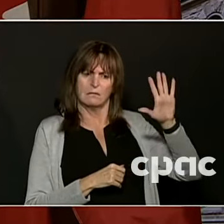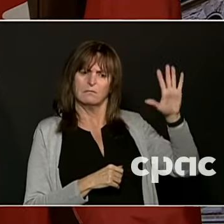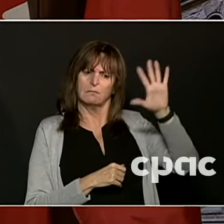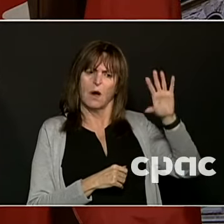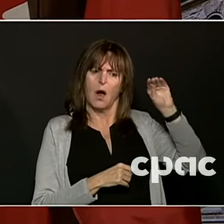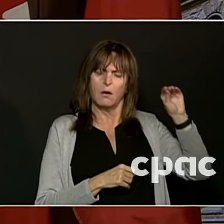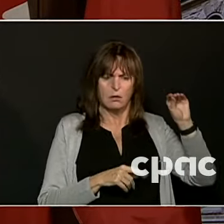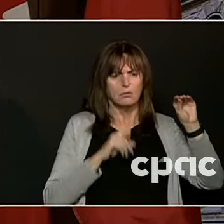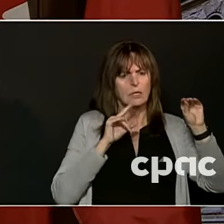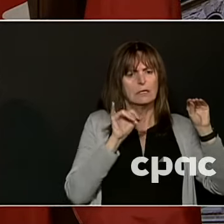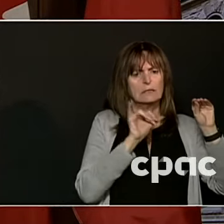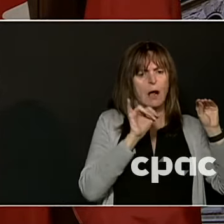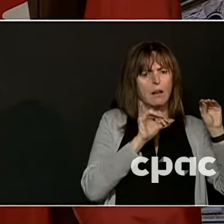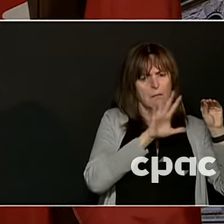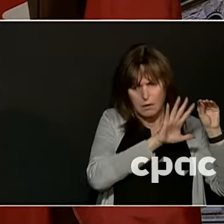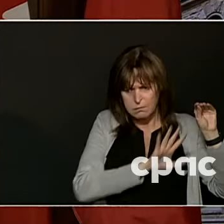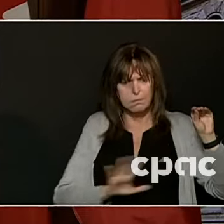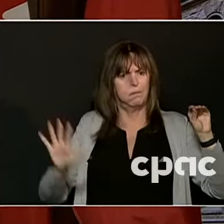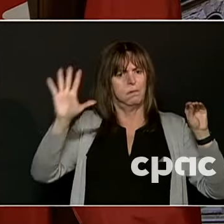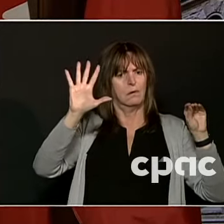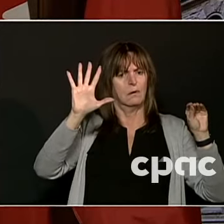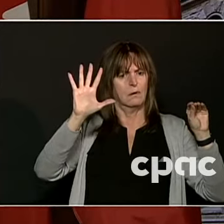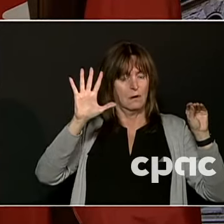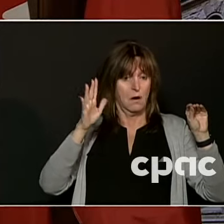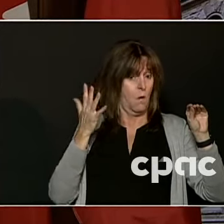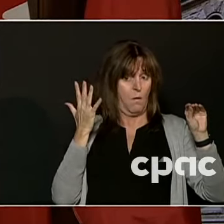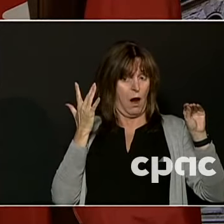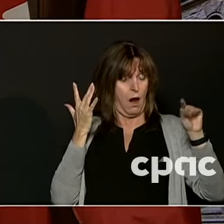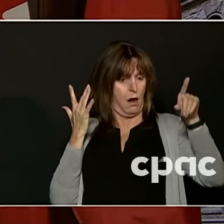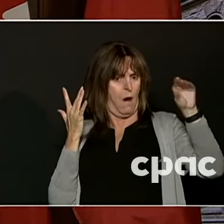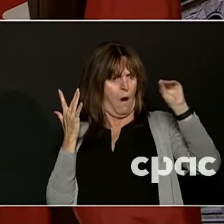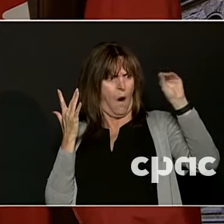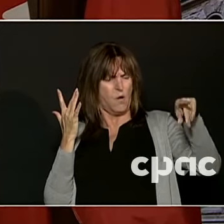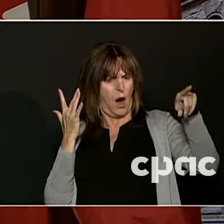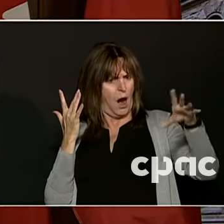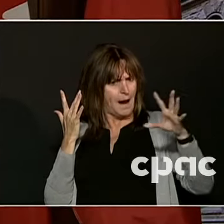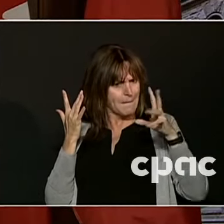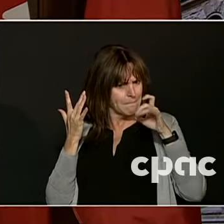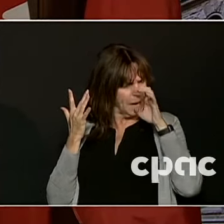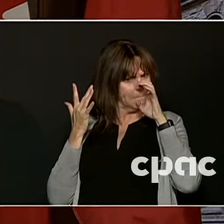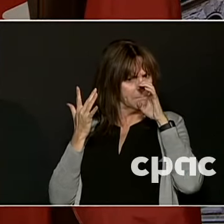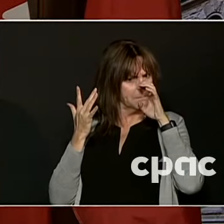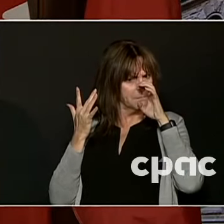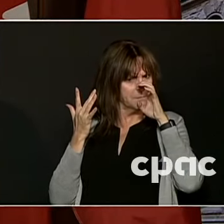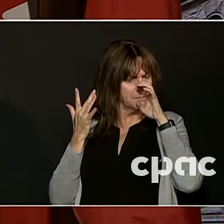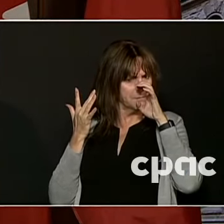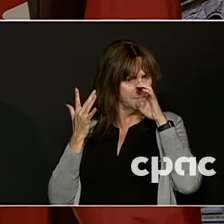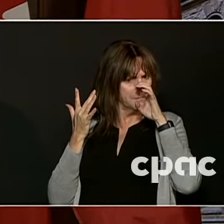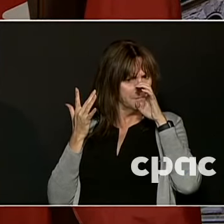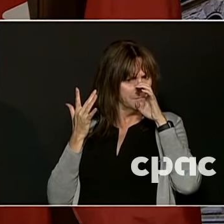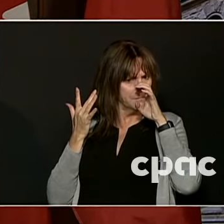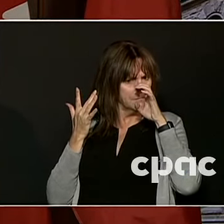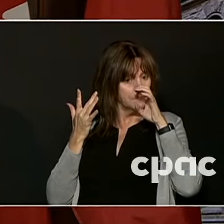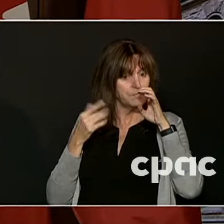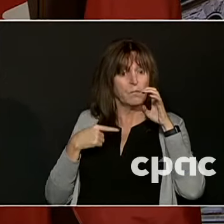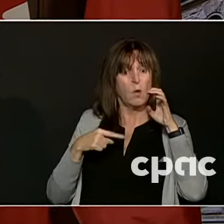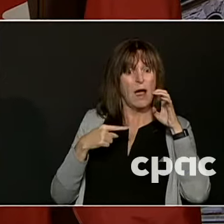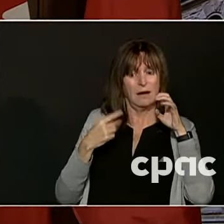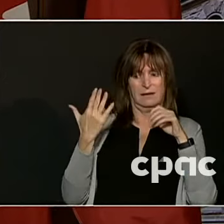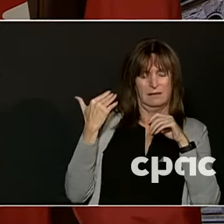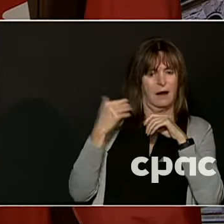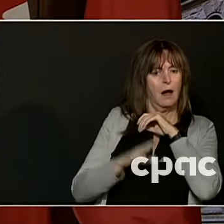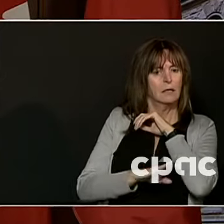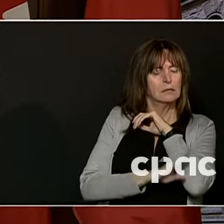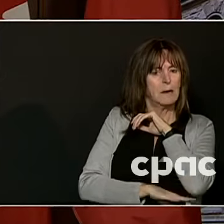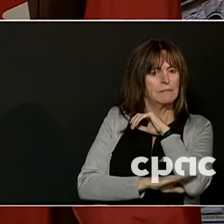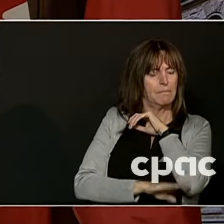to restrictions placed in Ottawa, or the first set of restrictions in Ottawa or limitations mid-September, and then the continuation